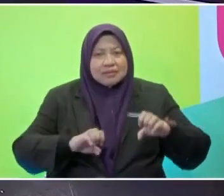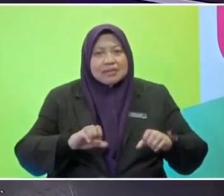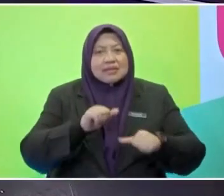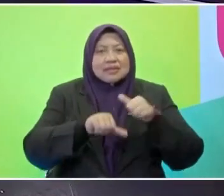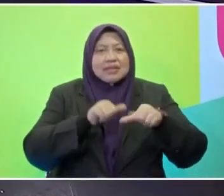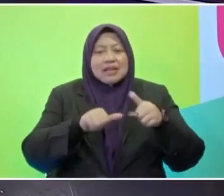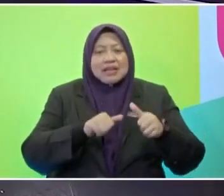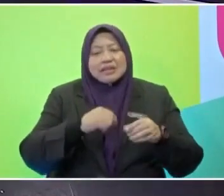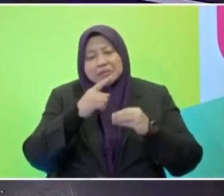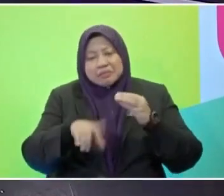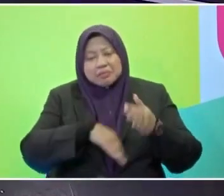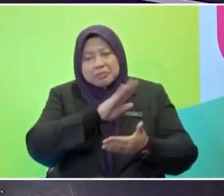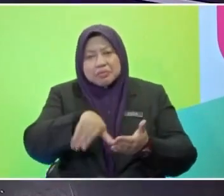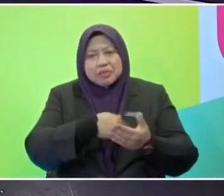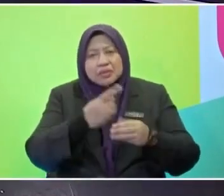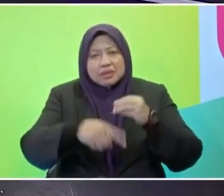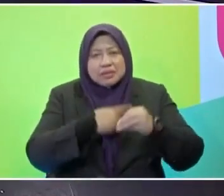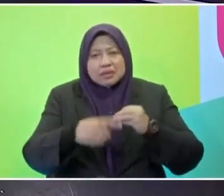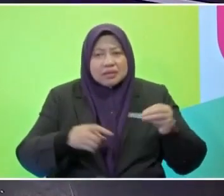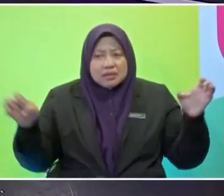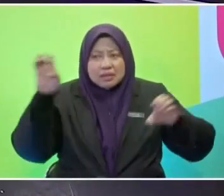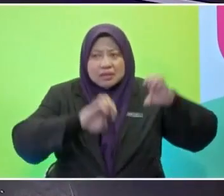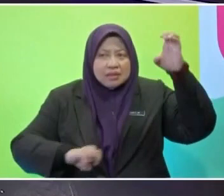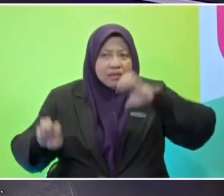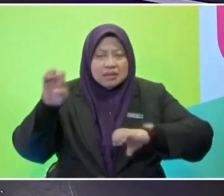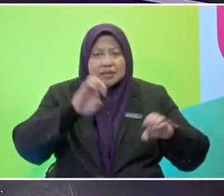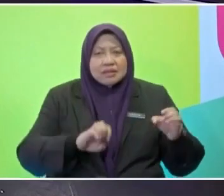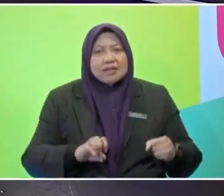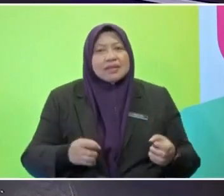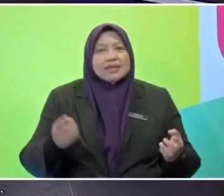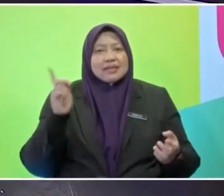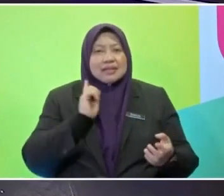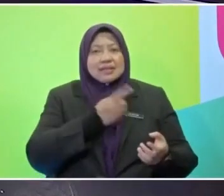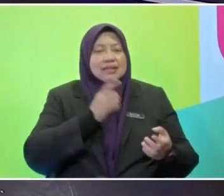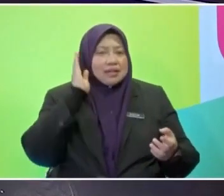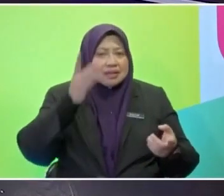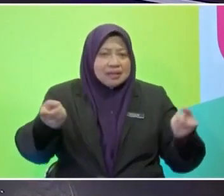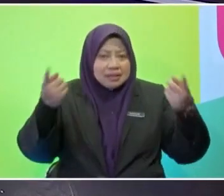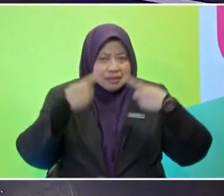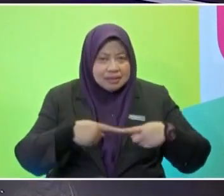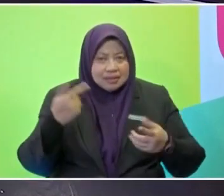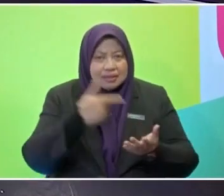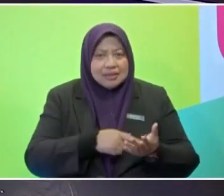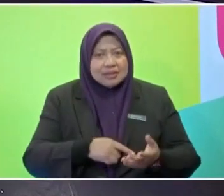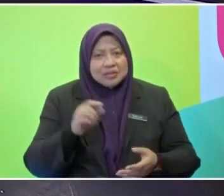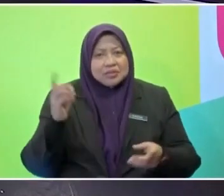about experimenting and seeing if your hypothesis is correct. So we'll be right back after this break first and see you